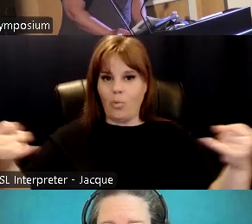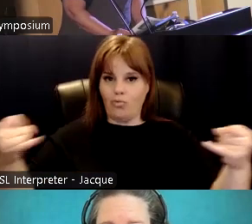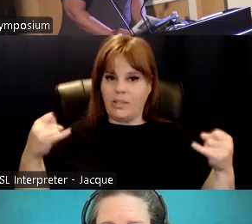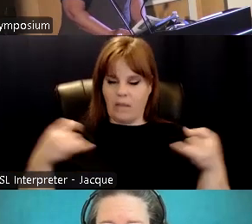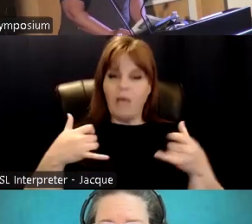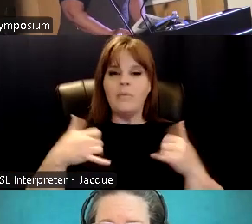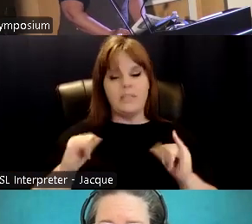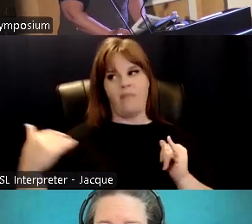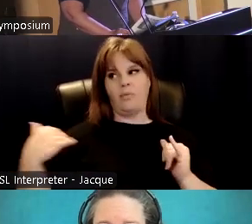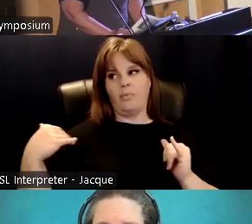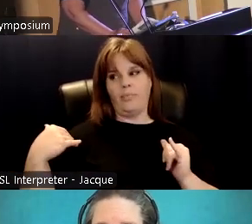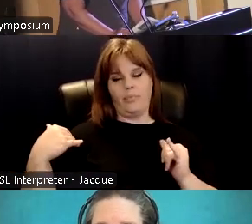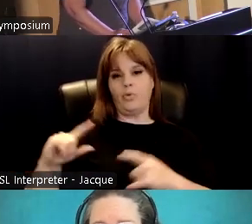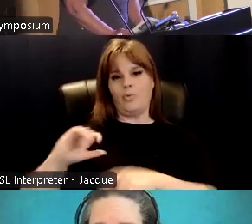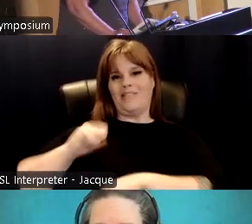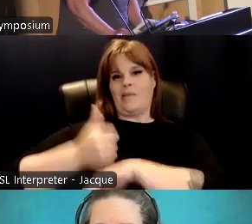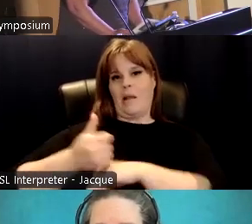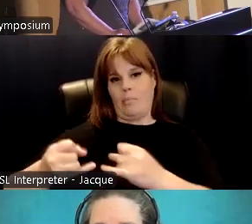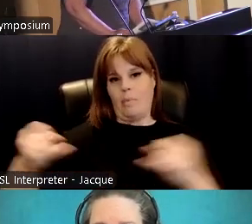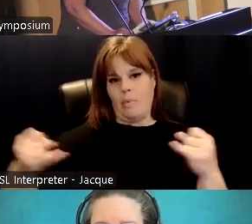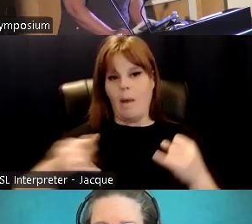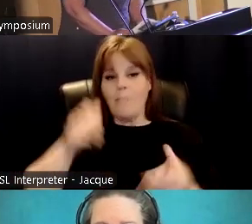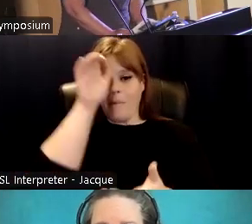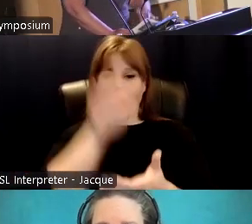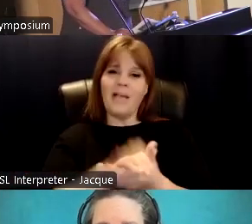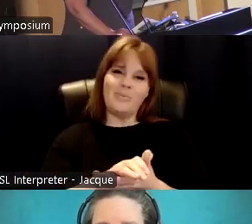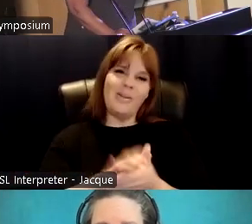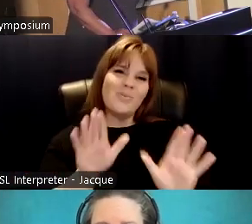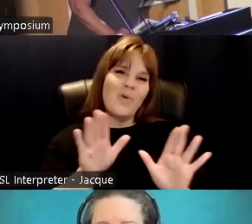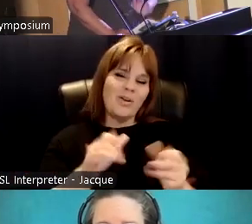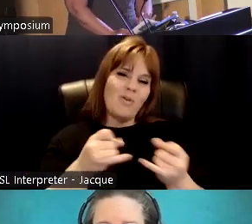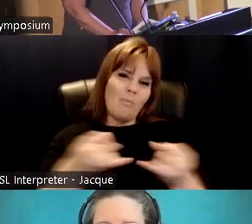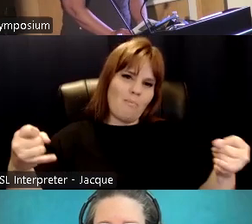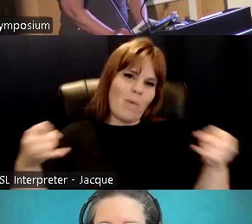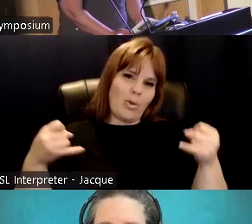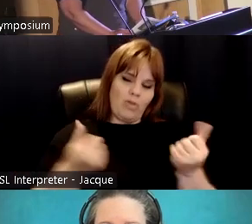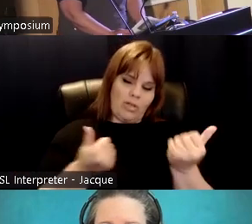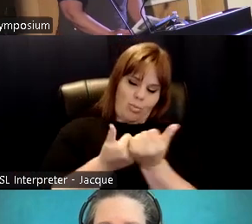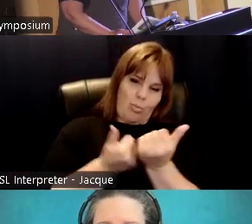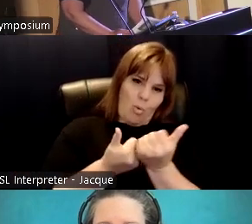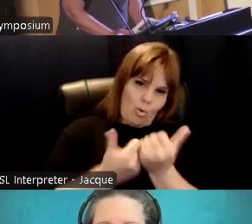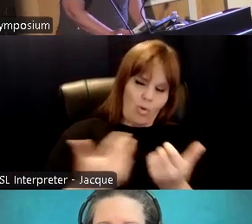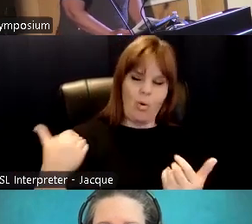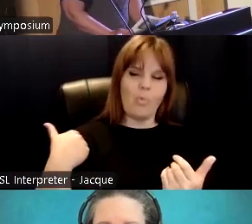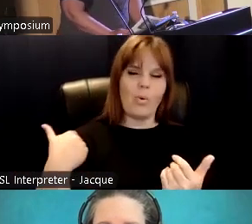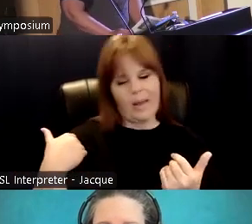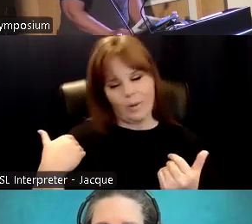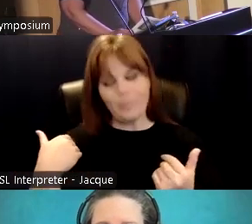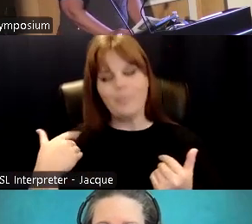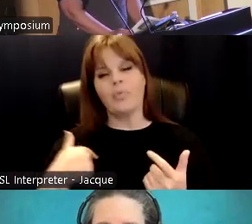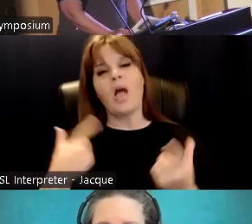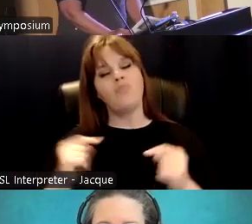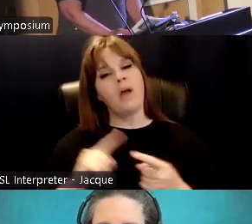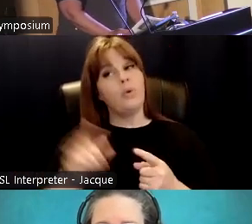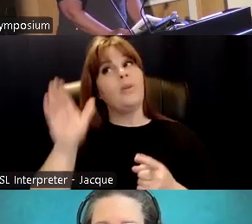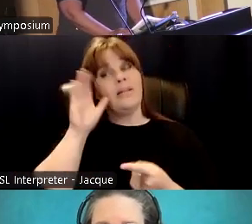to be reminded to set them. My husband is a wonderful boundary holder-upper for me, or reminder. I try to listen